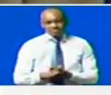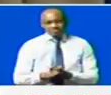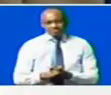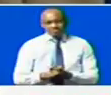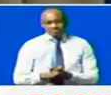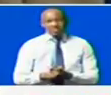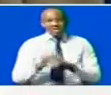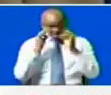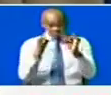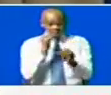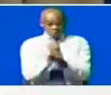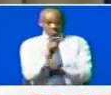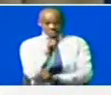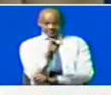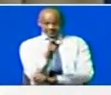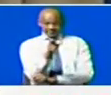If we do,